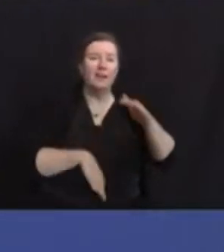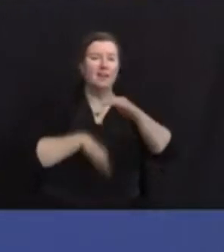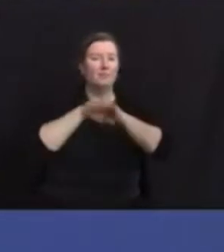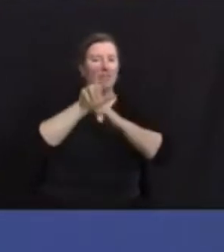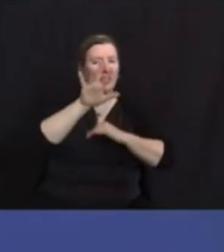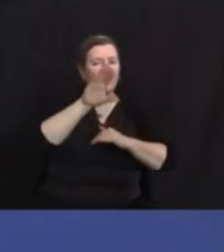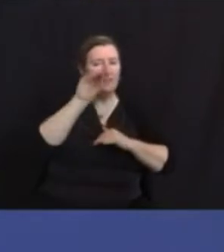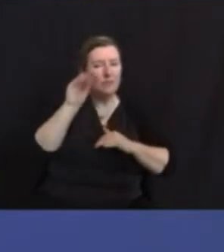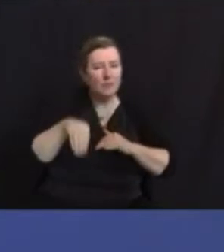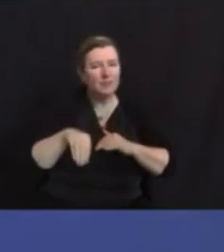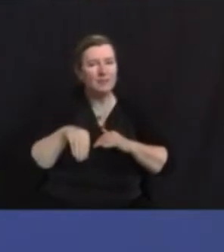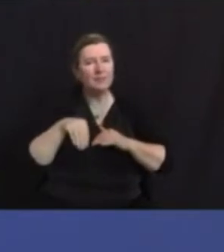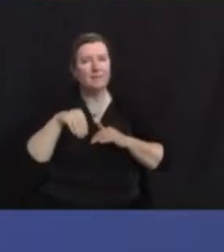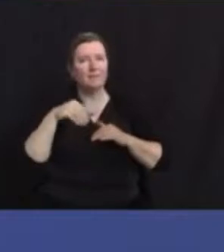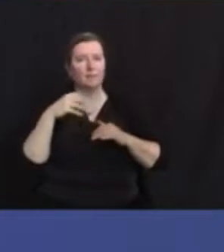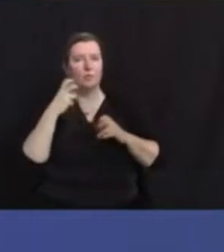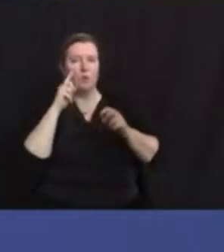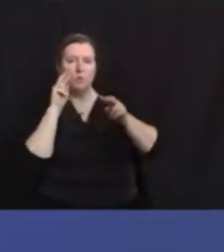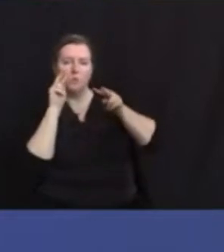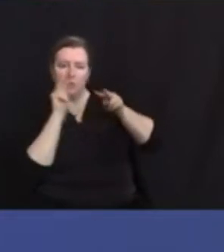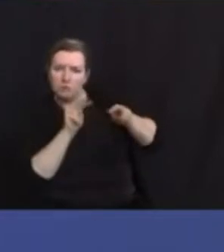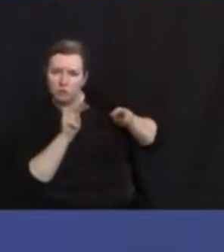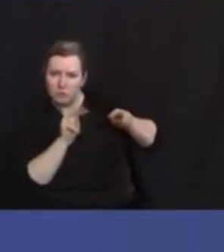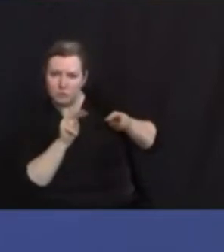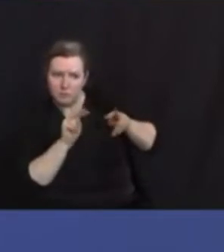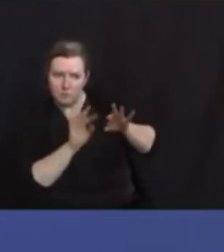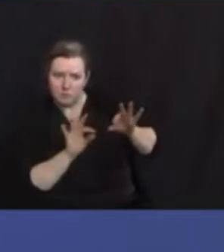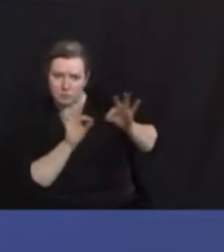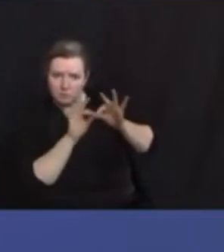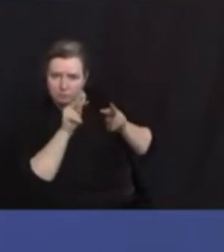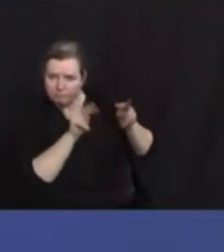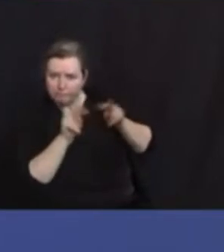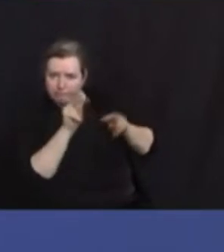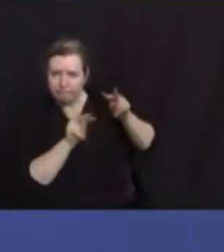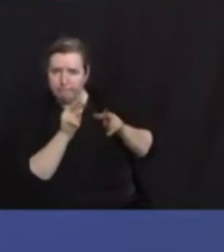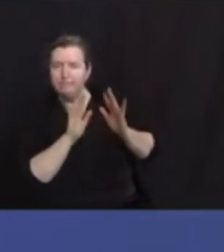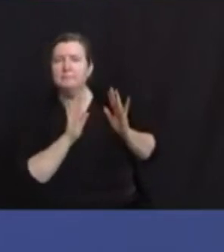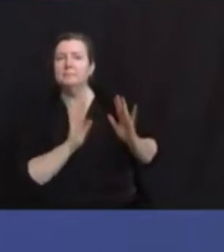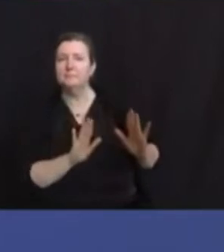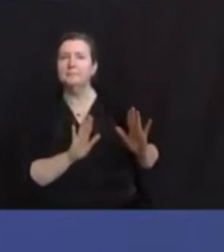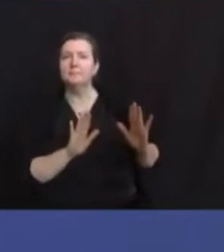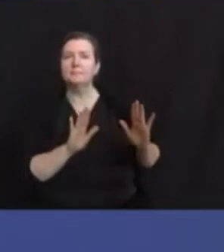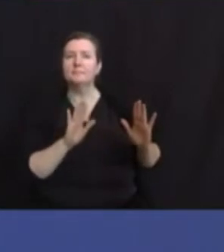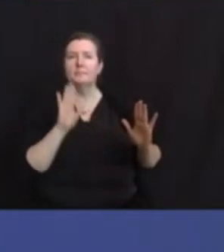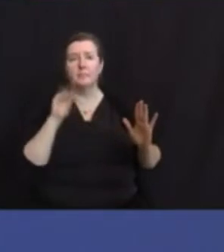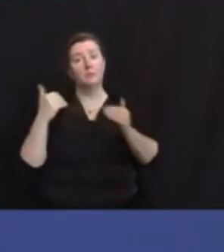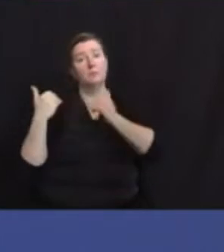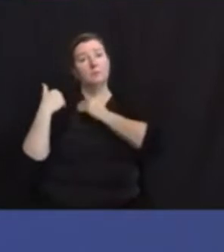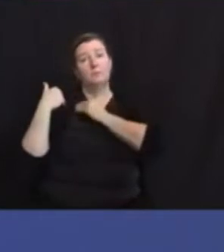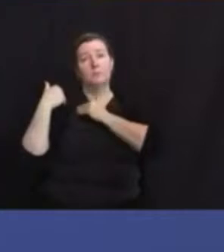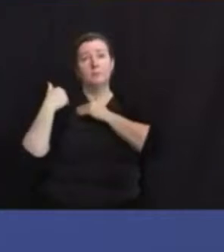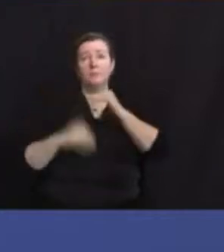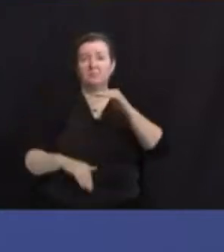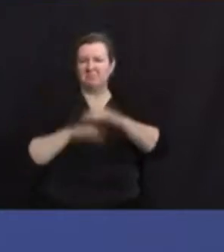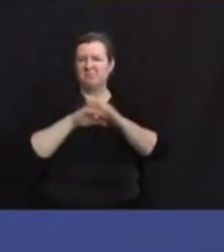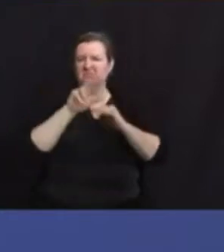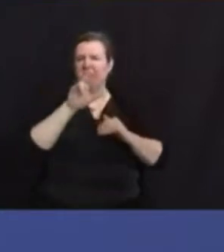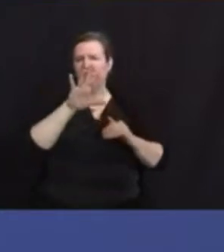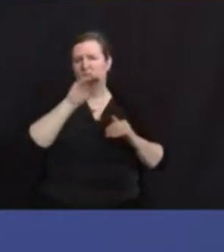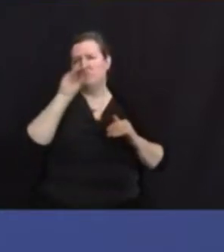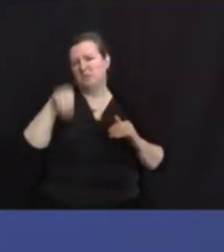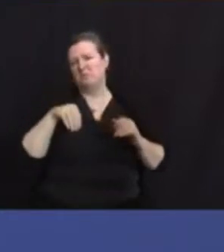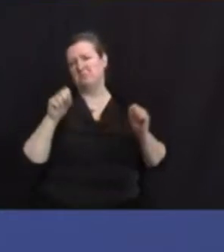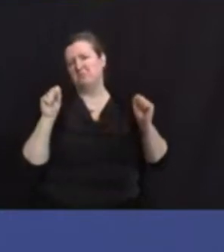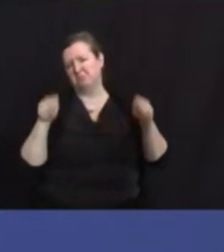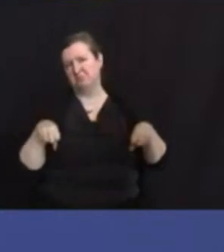closely. That's a very important context, but we think we can responsibly do what we're proposing to do this Friday.